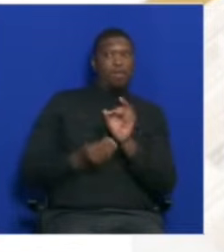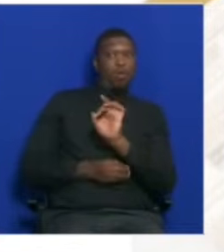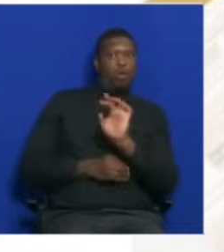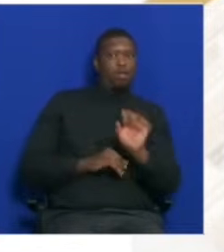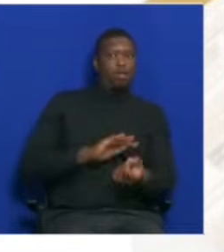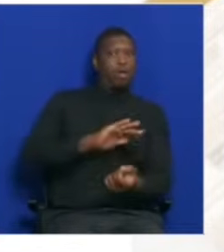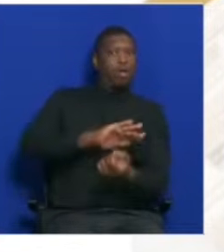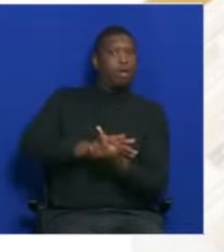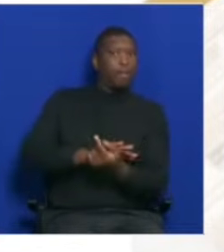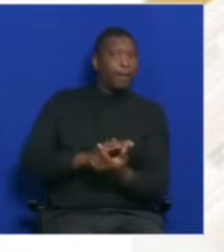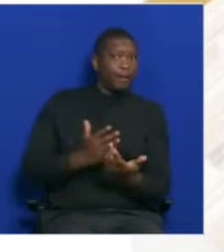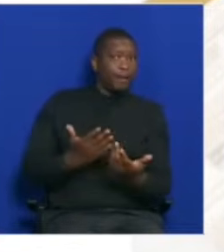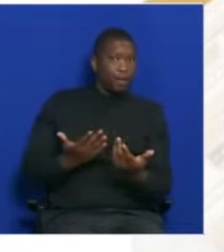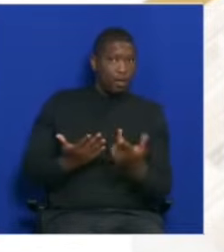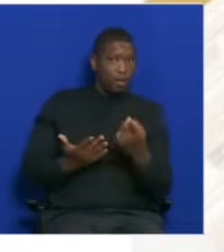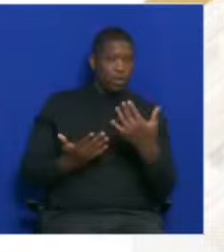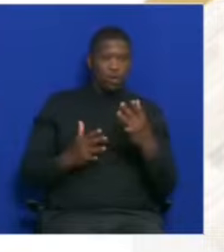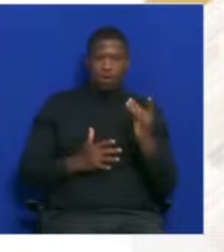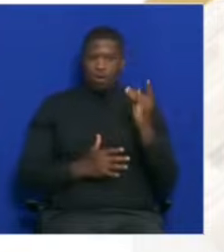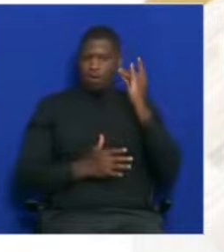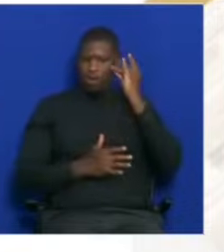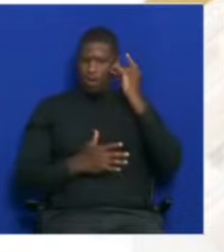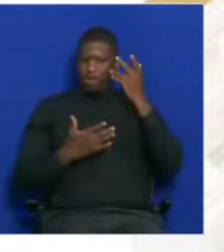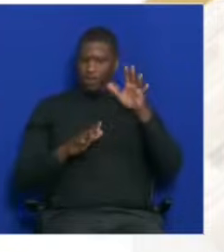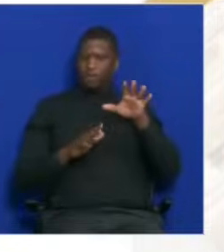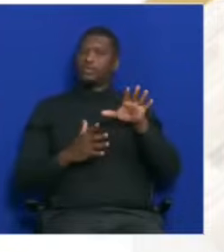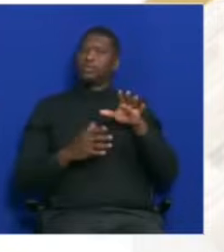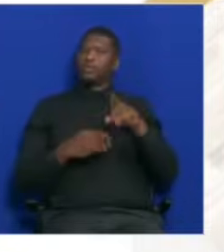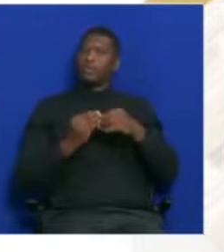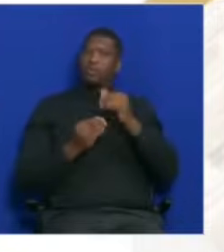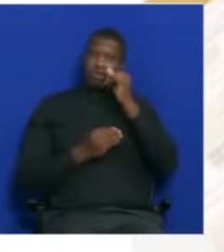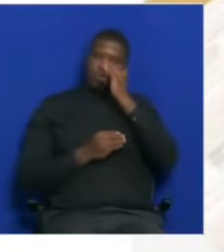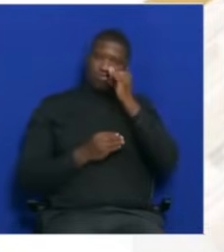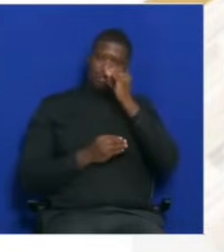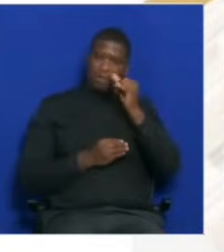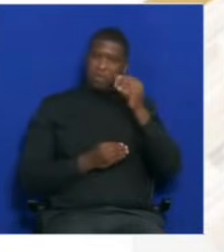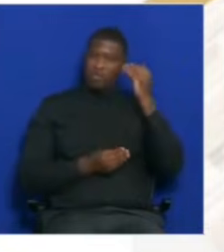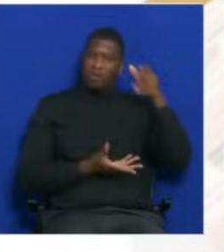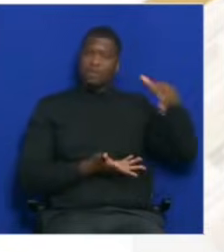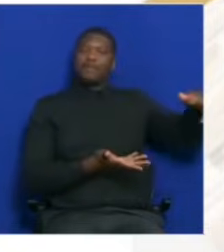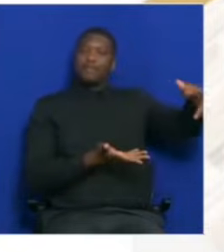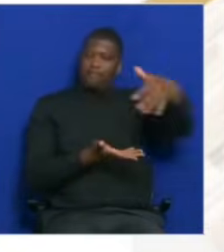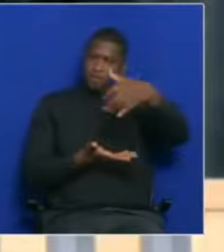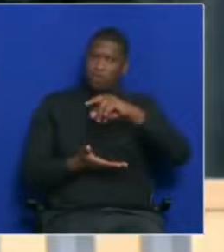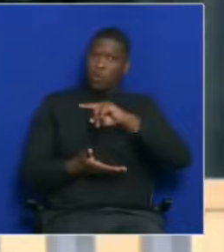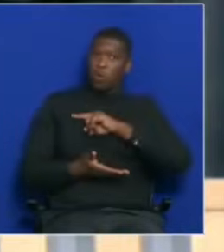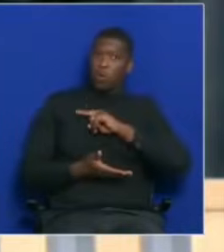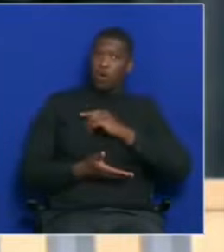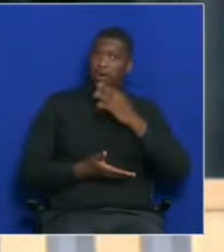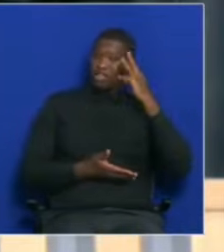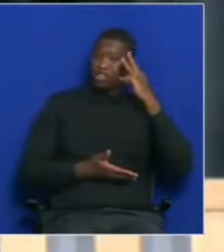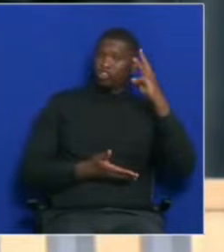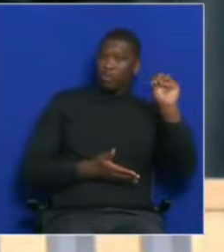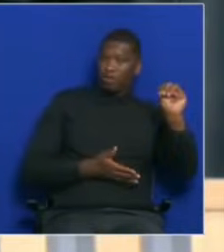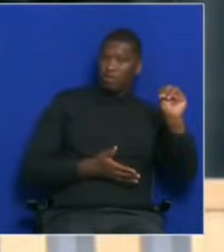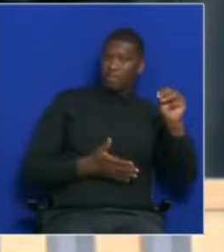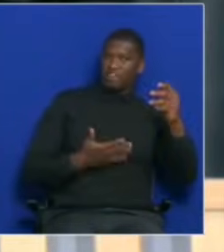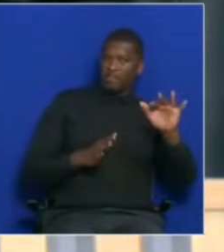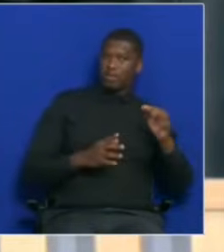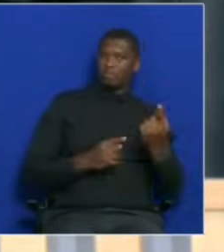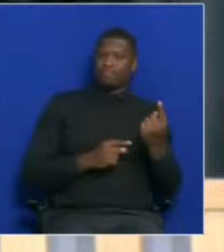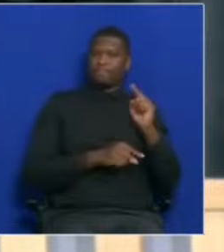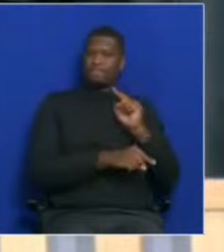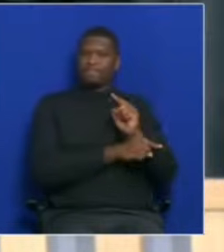have become aware of crime intelligence matters because General Mkwanazi held a media conference.